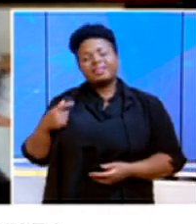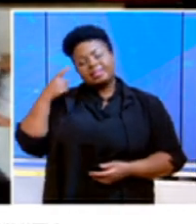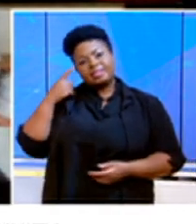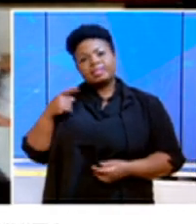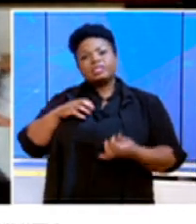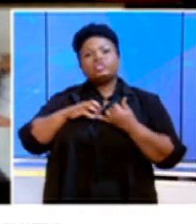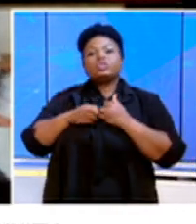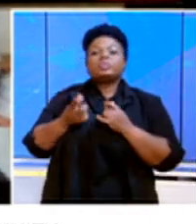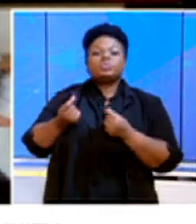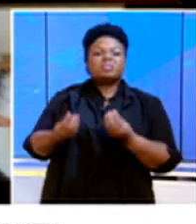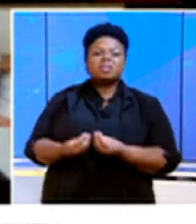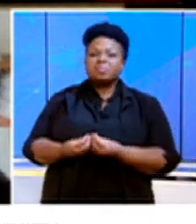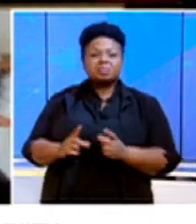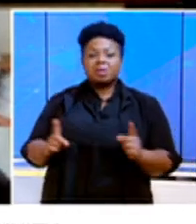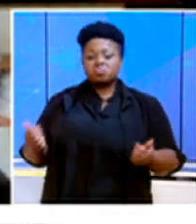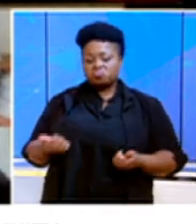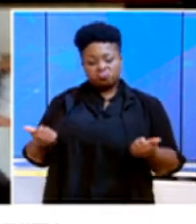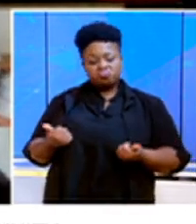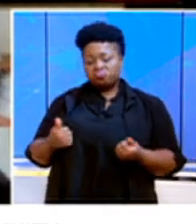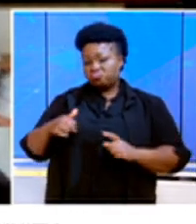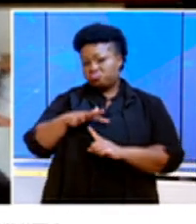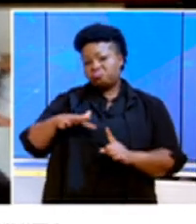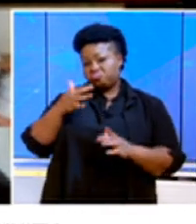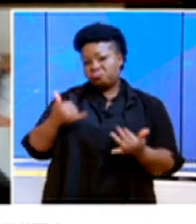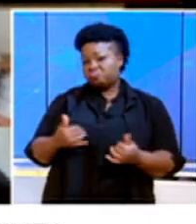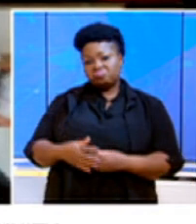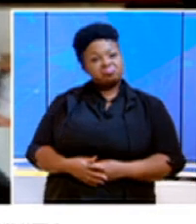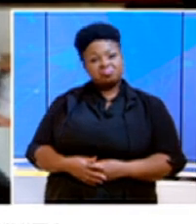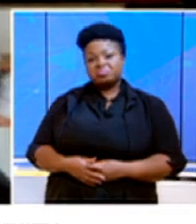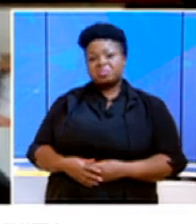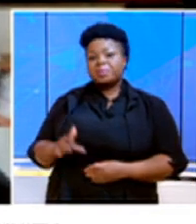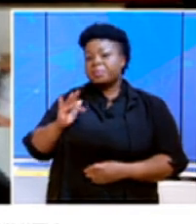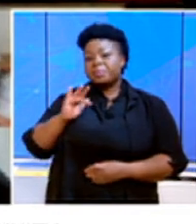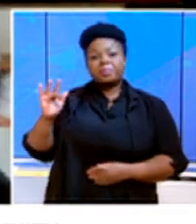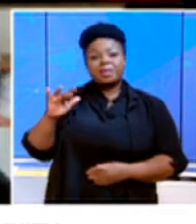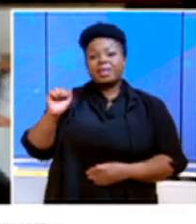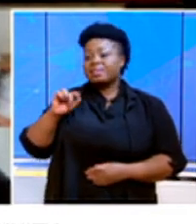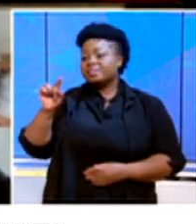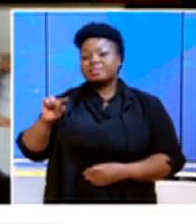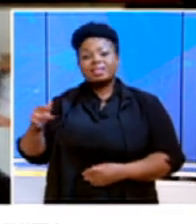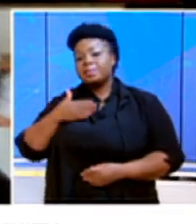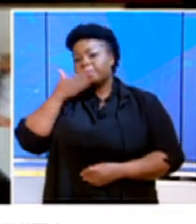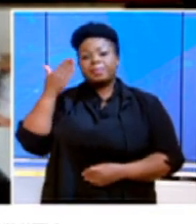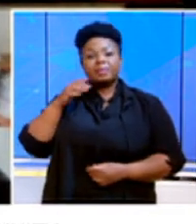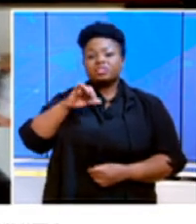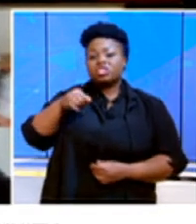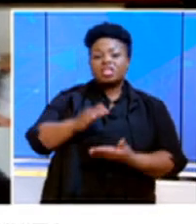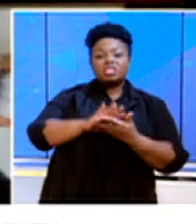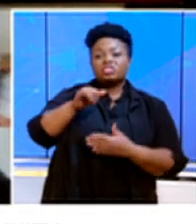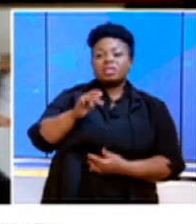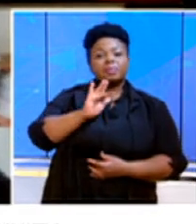and do something, but we were actually facing a situation where we would have no vaccines, neither AstraZeneca nor Johnson &